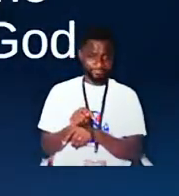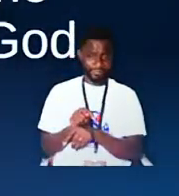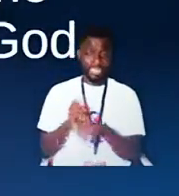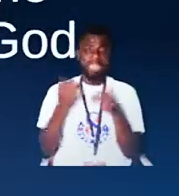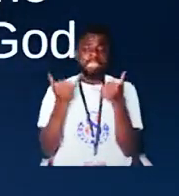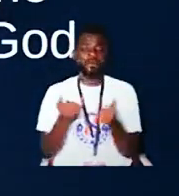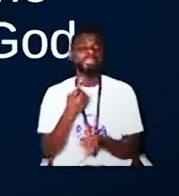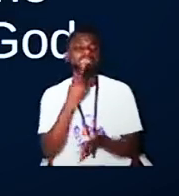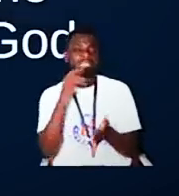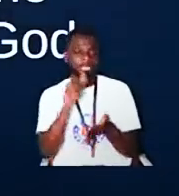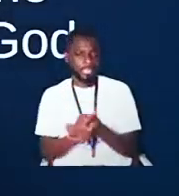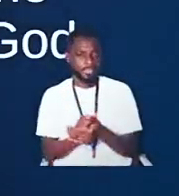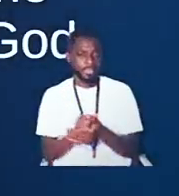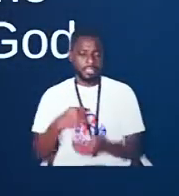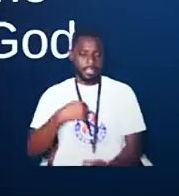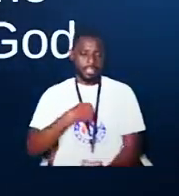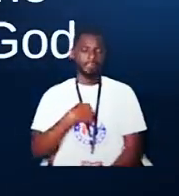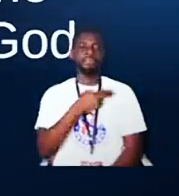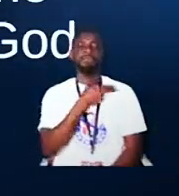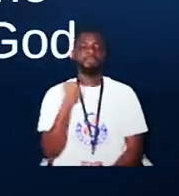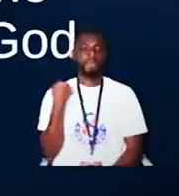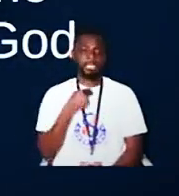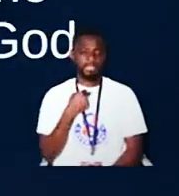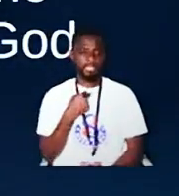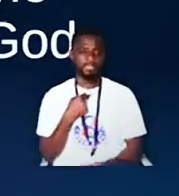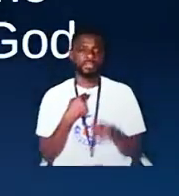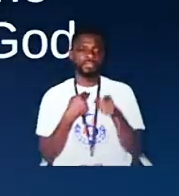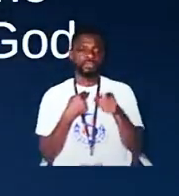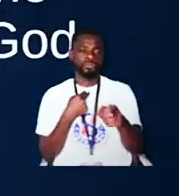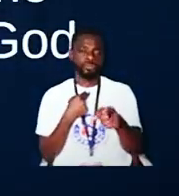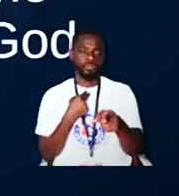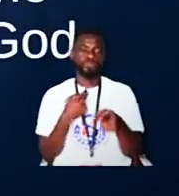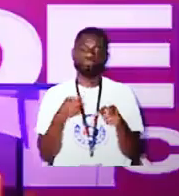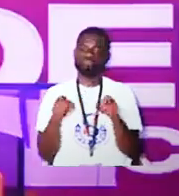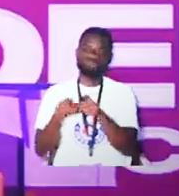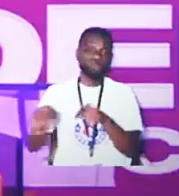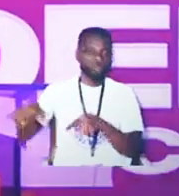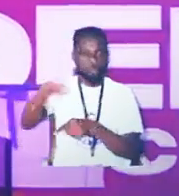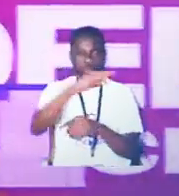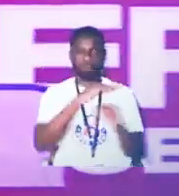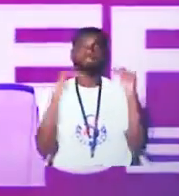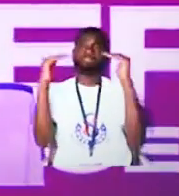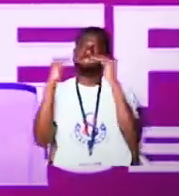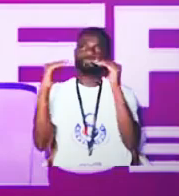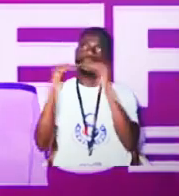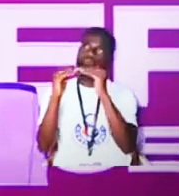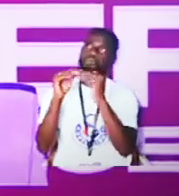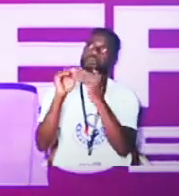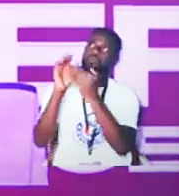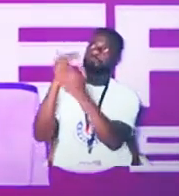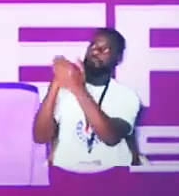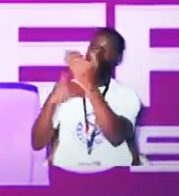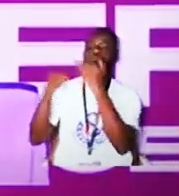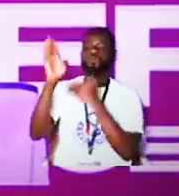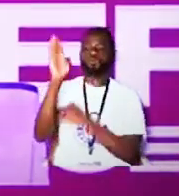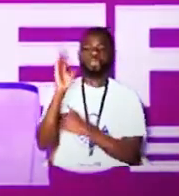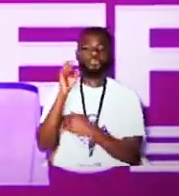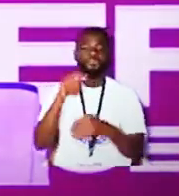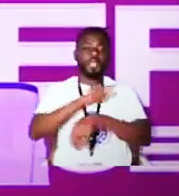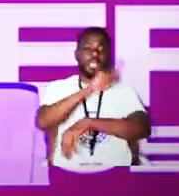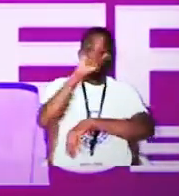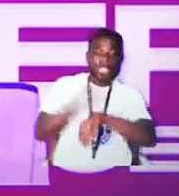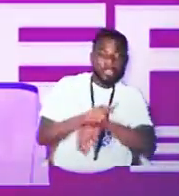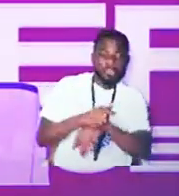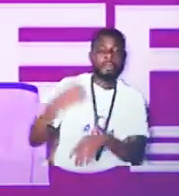they are saying that I'm a priest, you are also a parishioner, all of us are equal before God. Whether you are a laborer or you